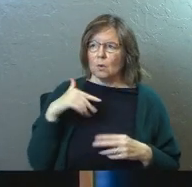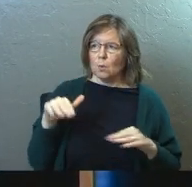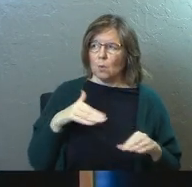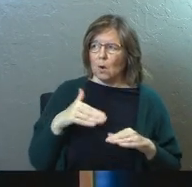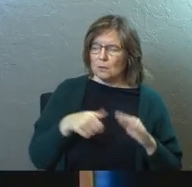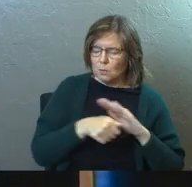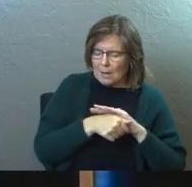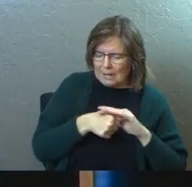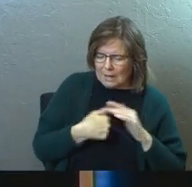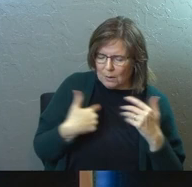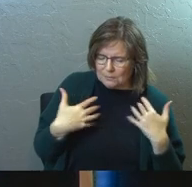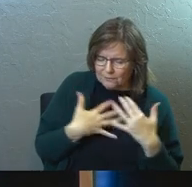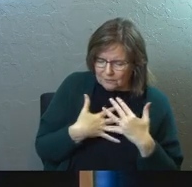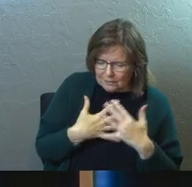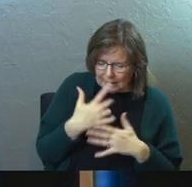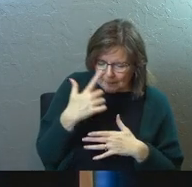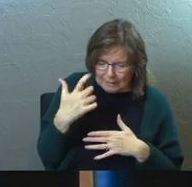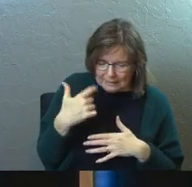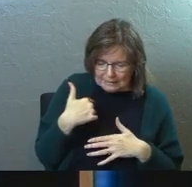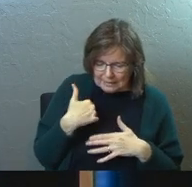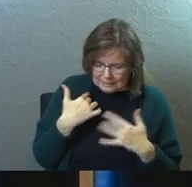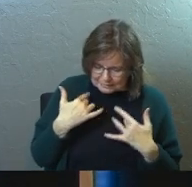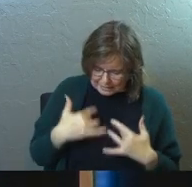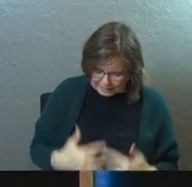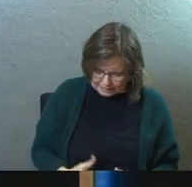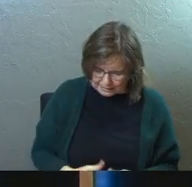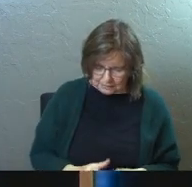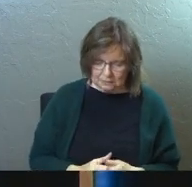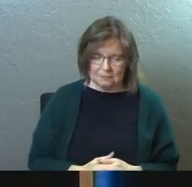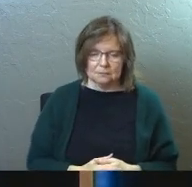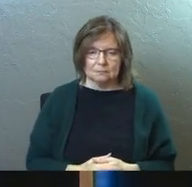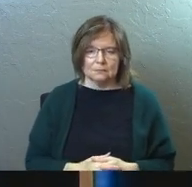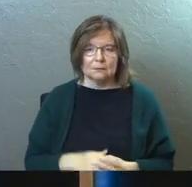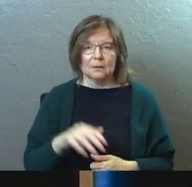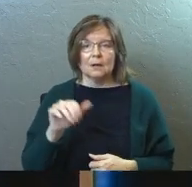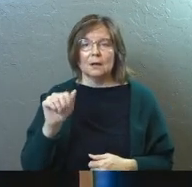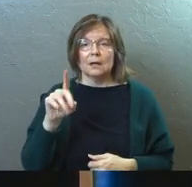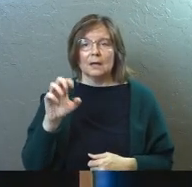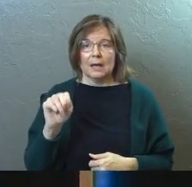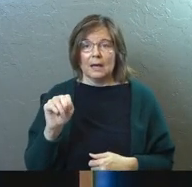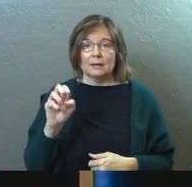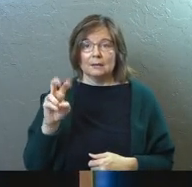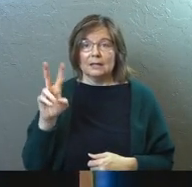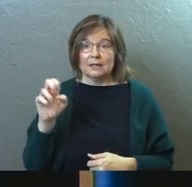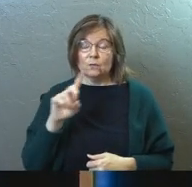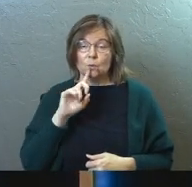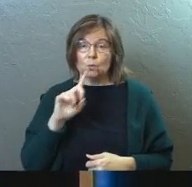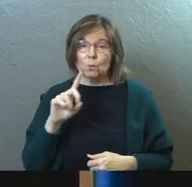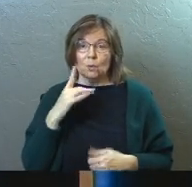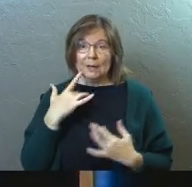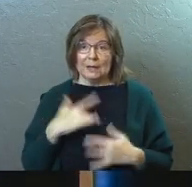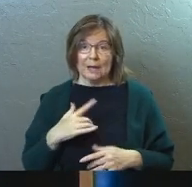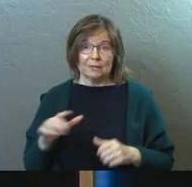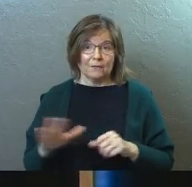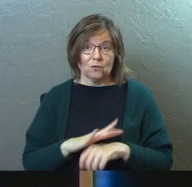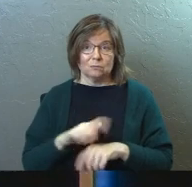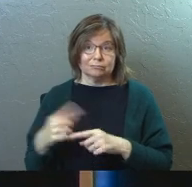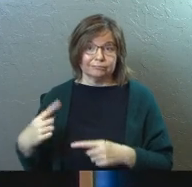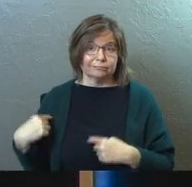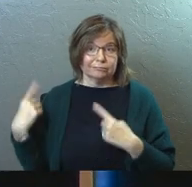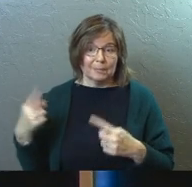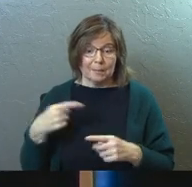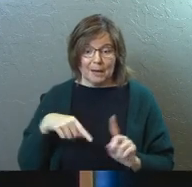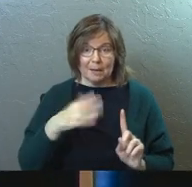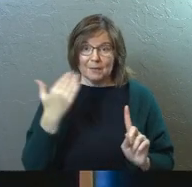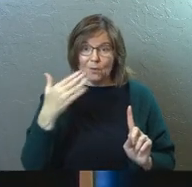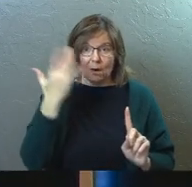garden, so I hid. I was afraid because I was naked." Adam and Eve were naked all along, but they didn't know